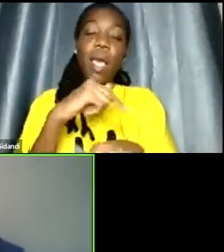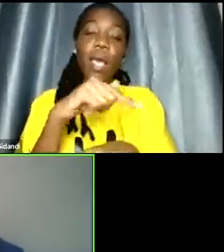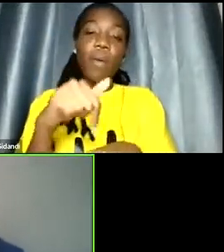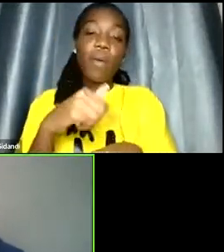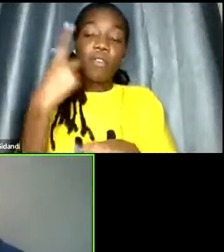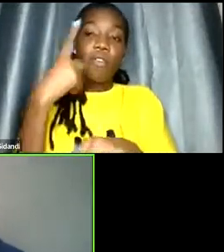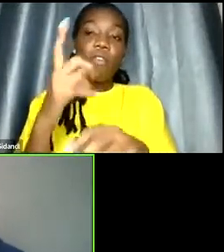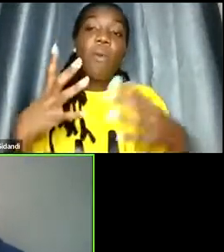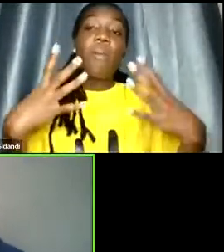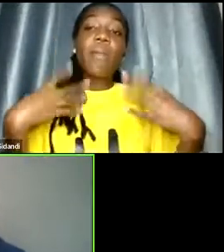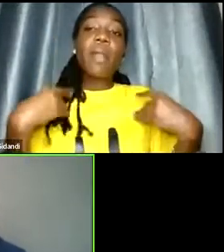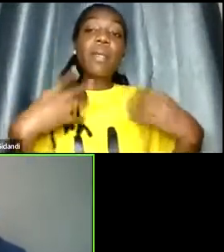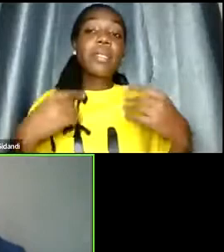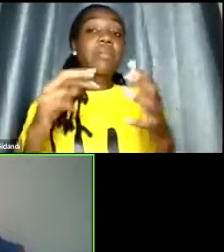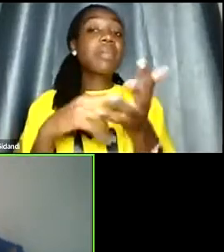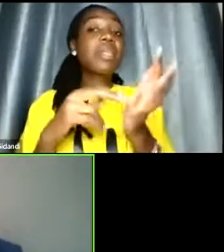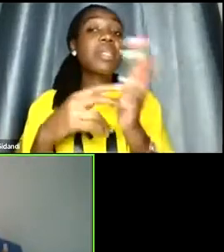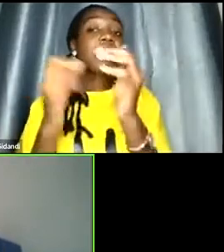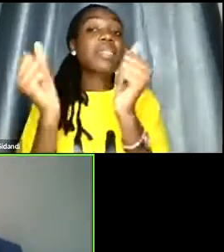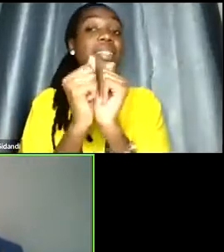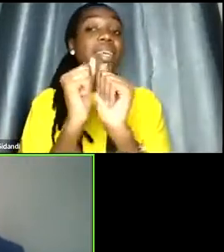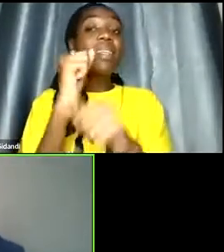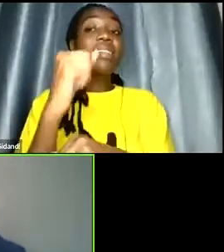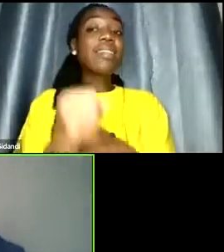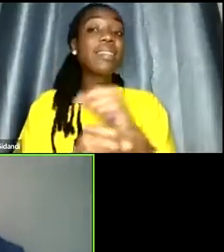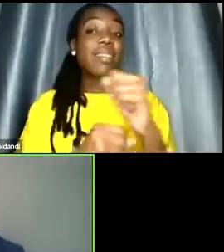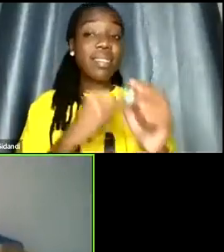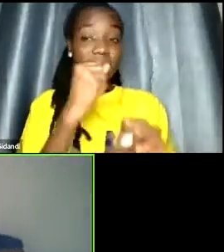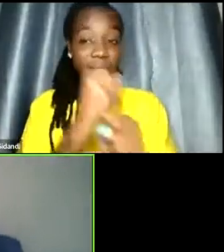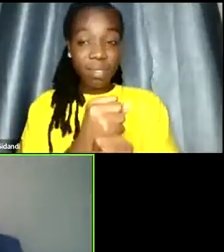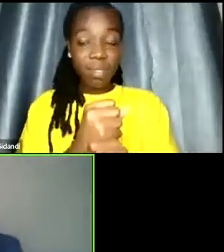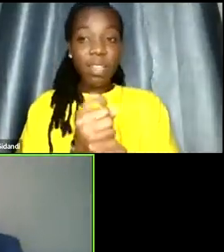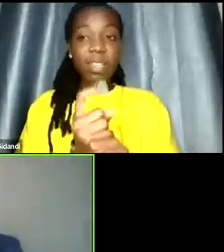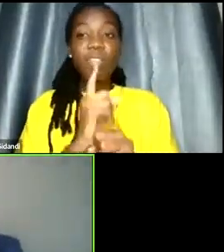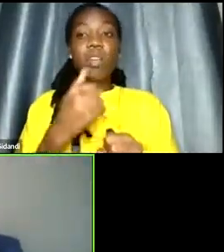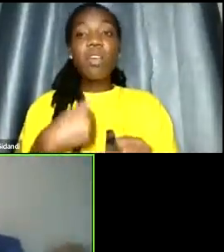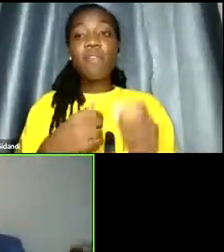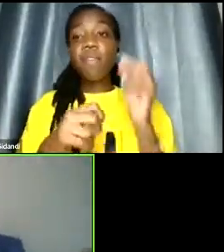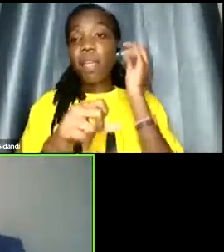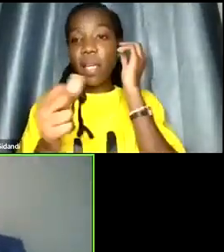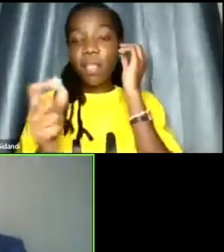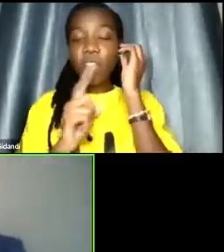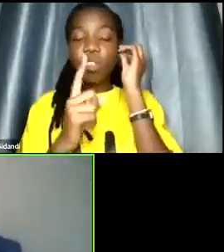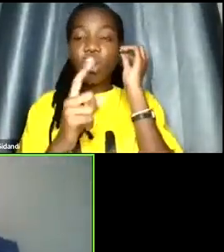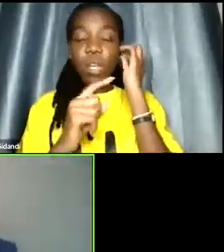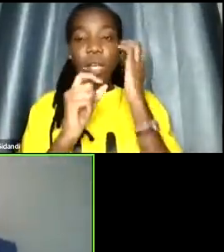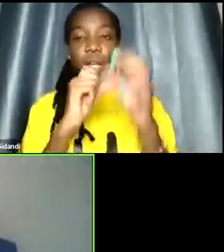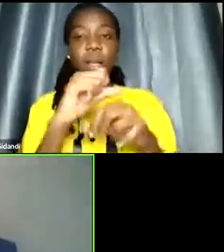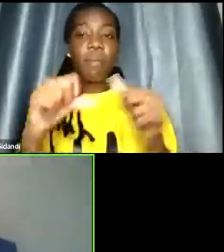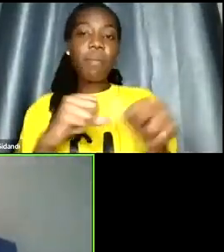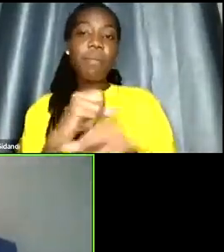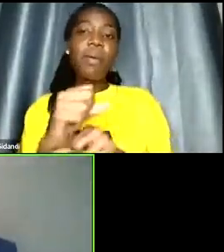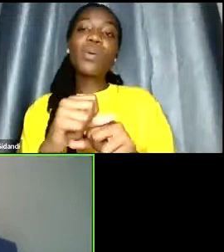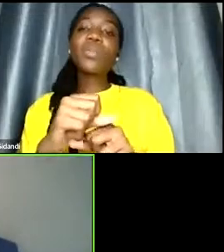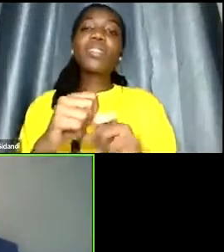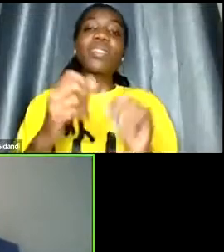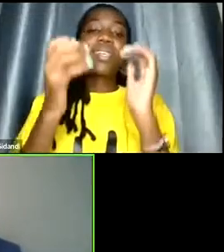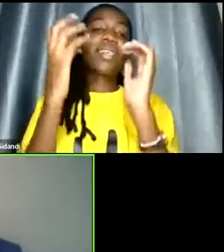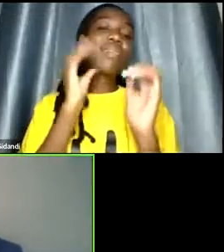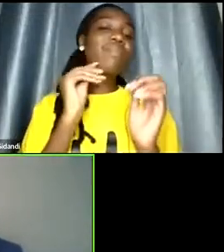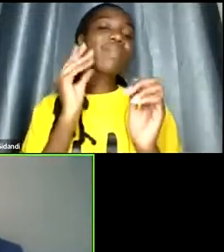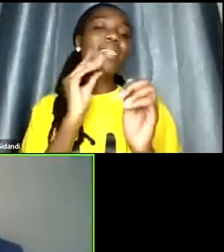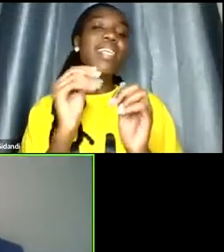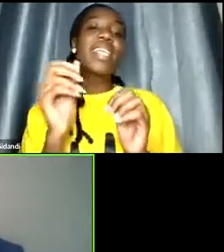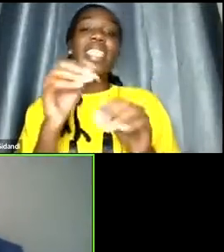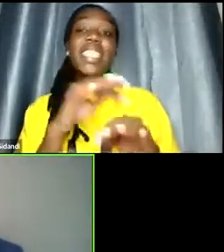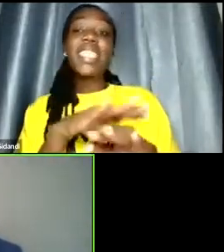years. That's why most executive adverts talk about 10 years experience in the C-suite. It's not because